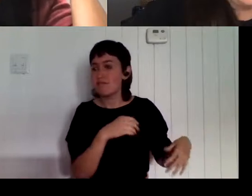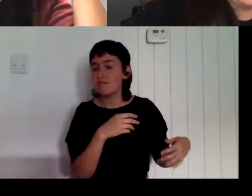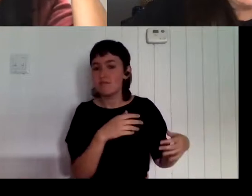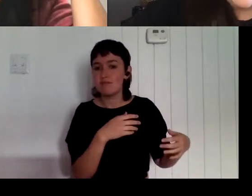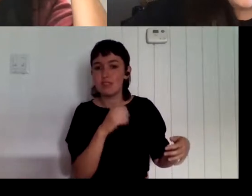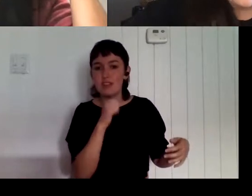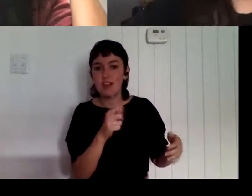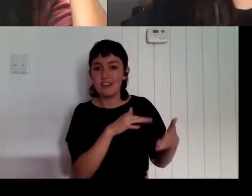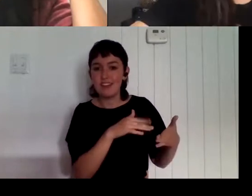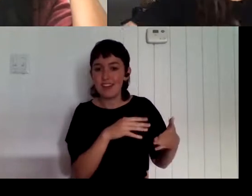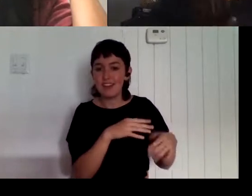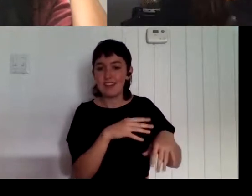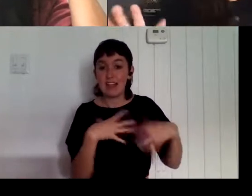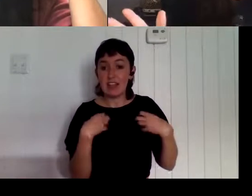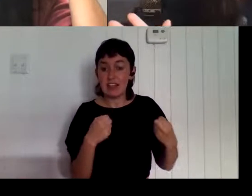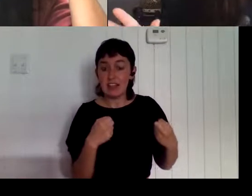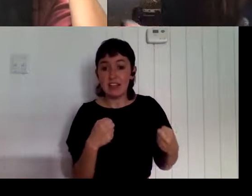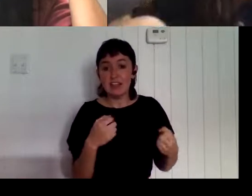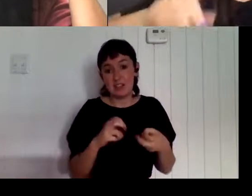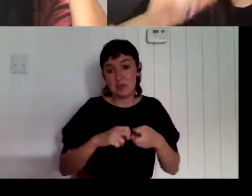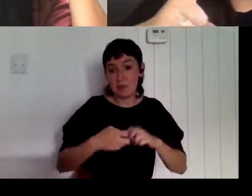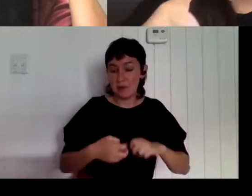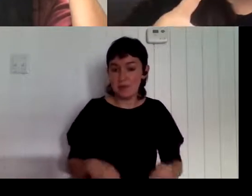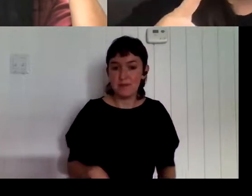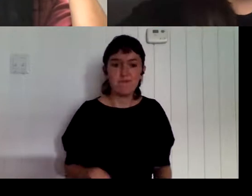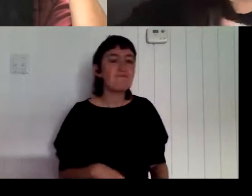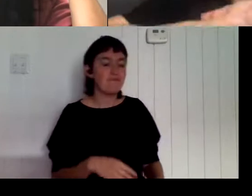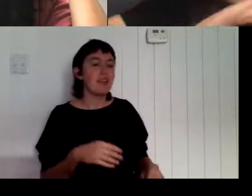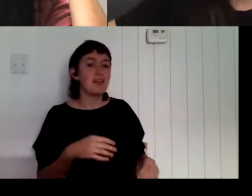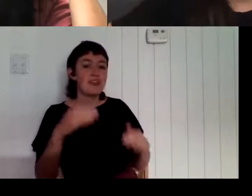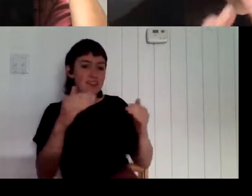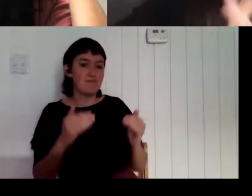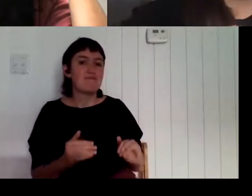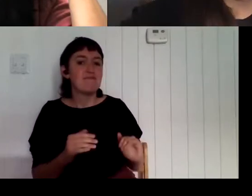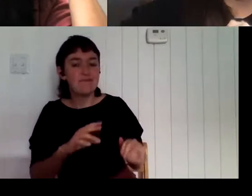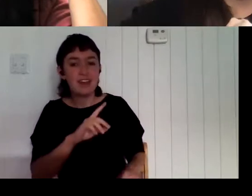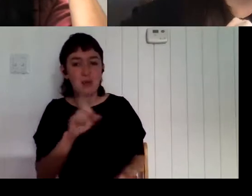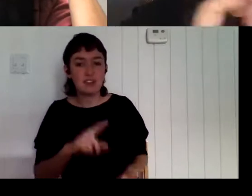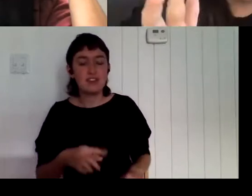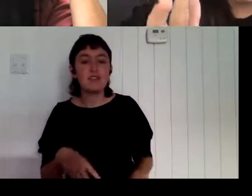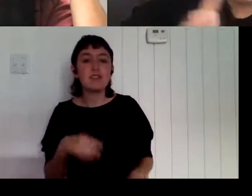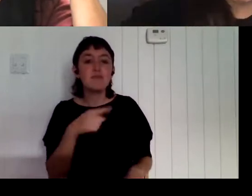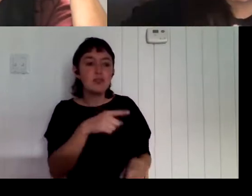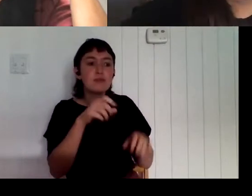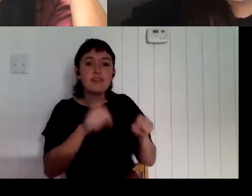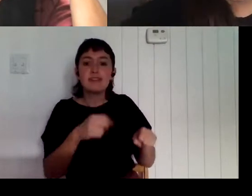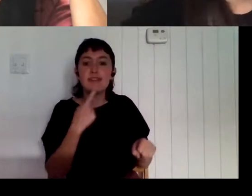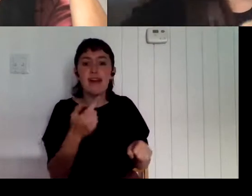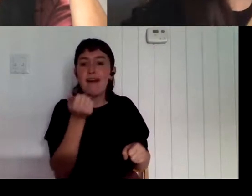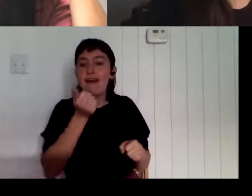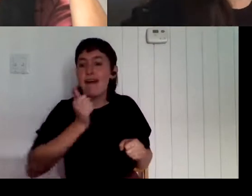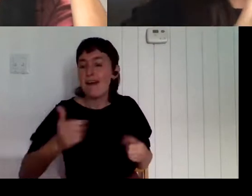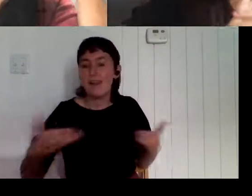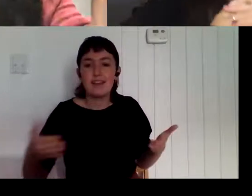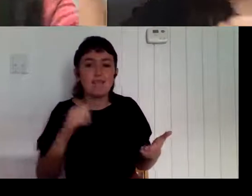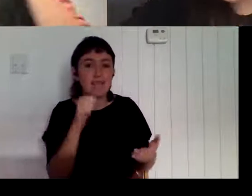good. And then you've got you still have to raise attention to the world. You can tell them one thing about anything. It can be science related. It can be your